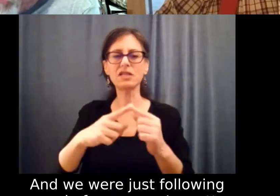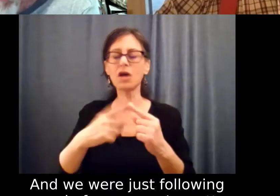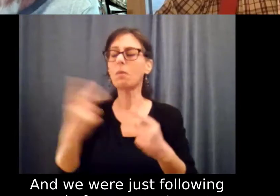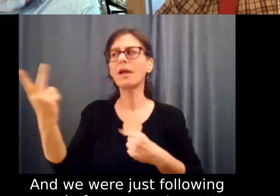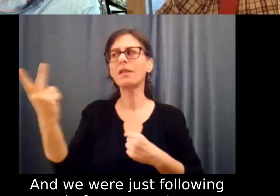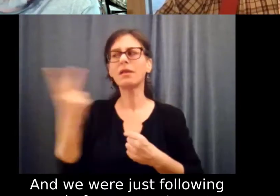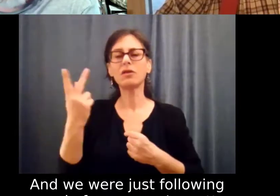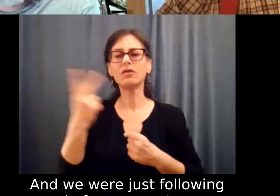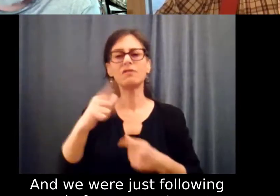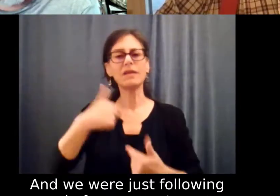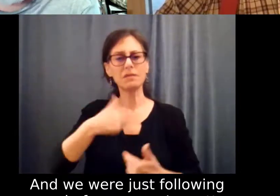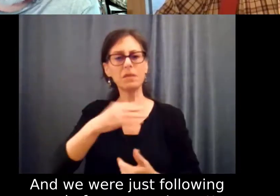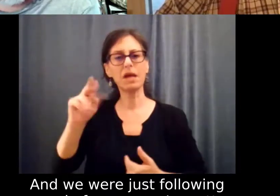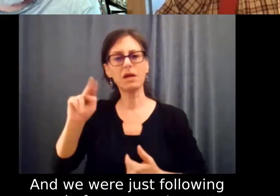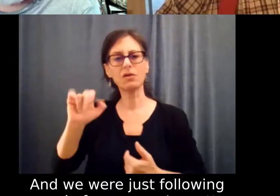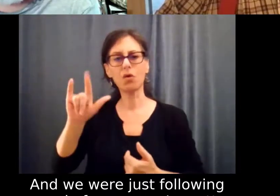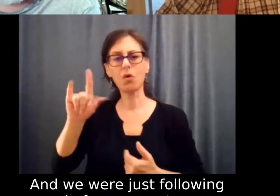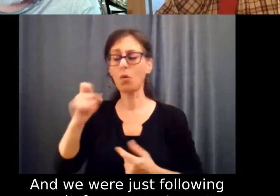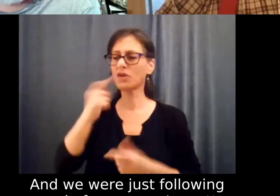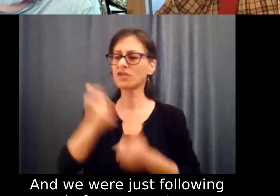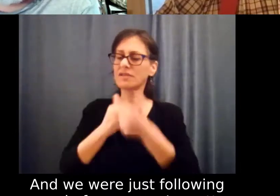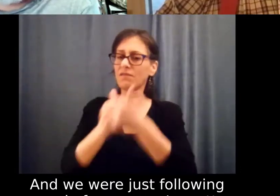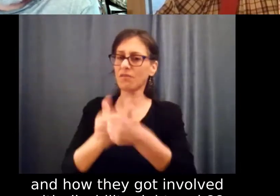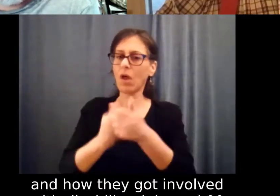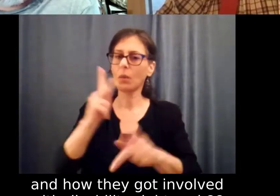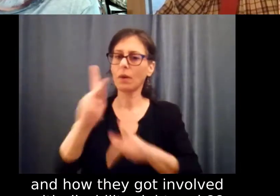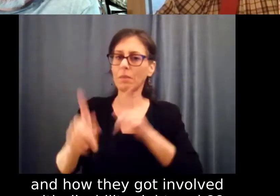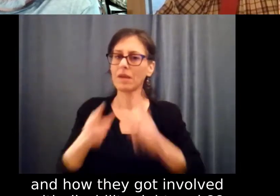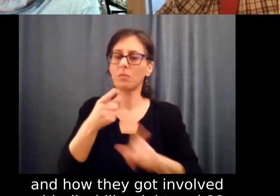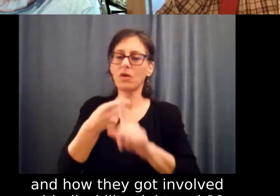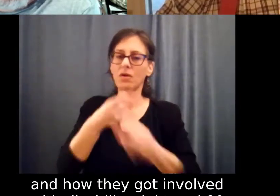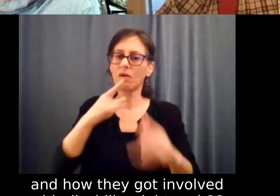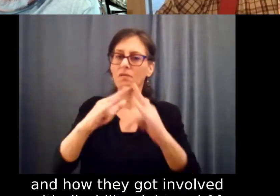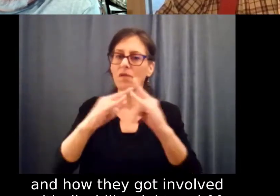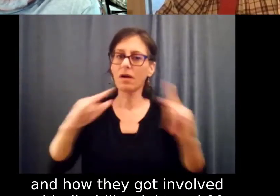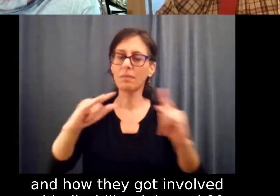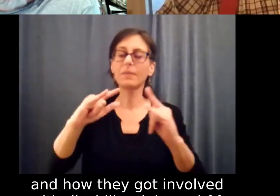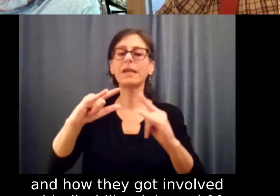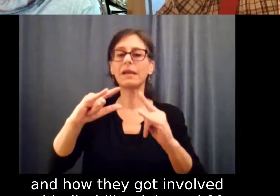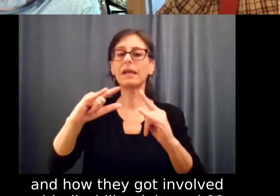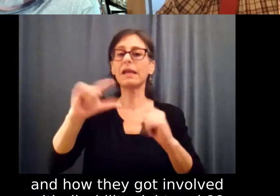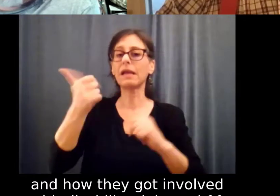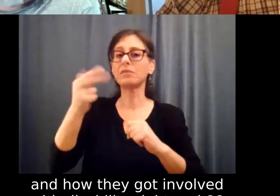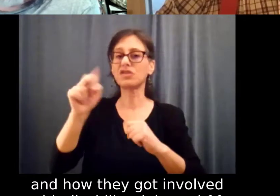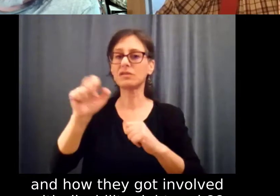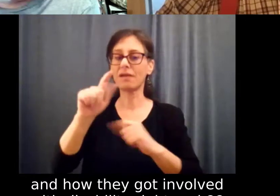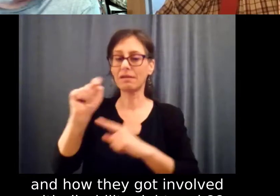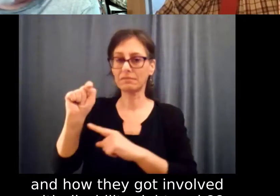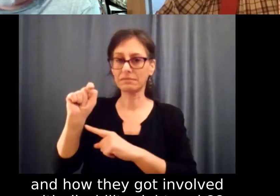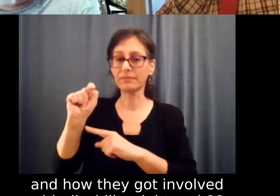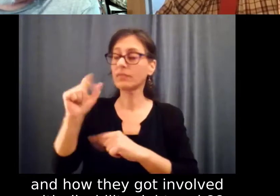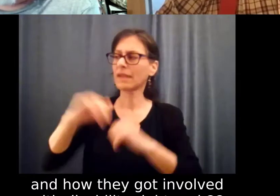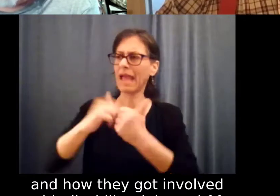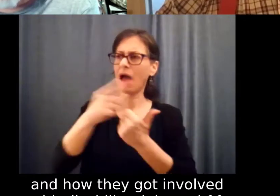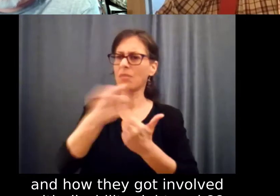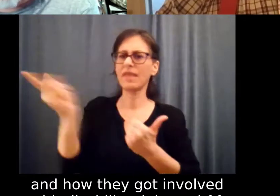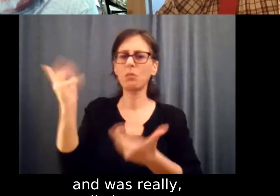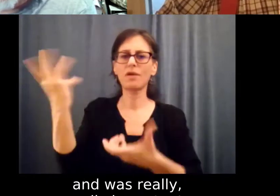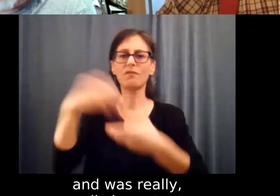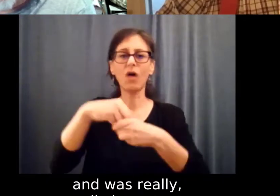were just following these people from Camp Jeanette, and that how they got involved with disability rights